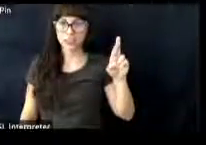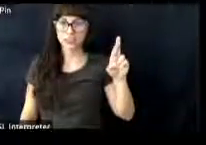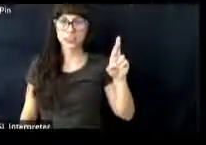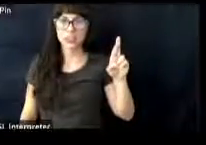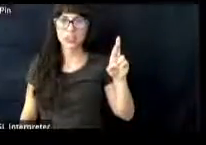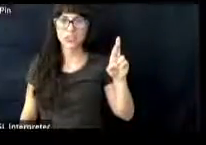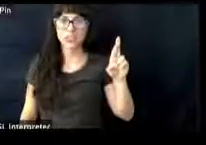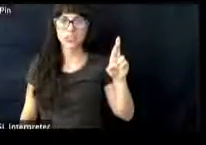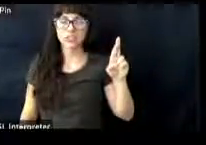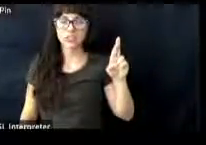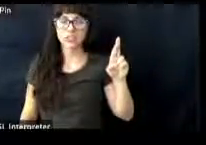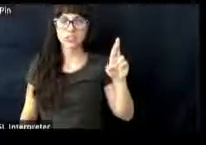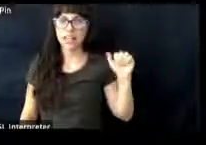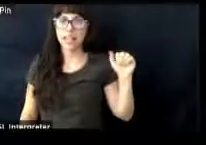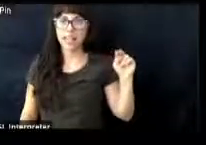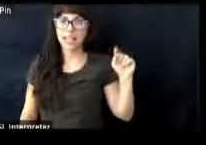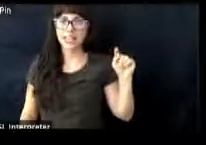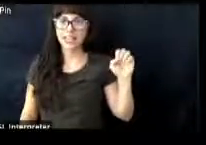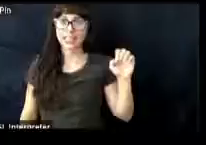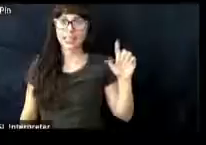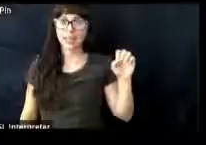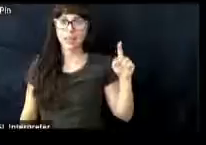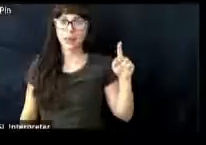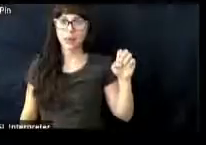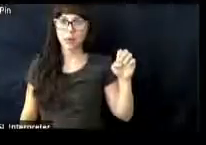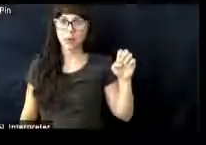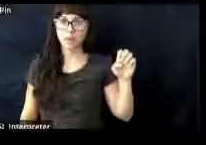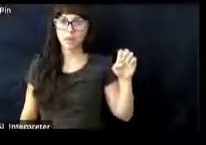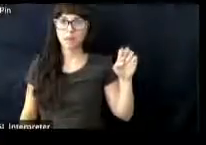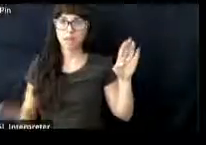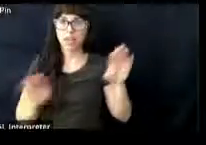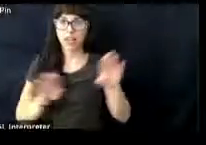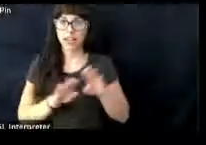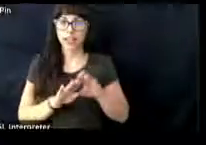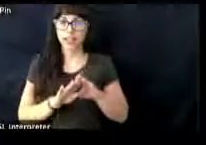Lancaster of the Antelope Valley that seems to be split by